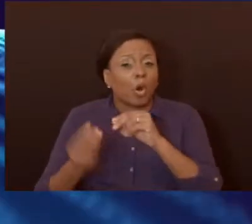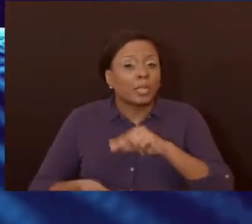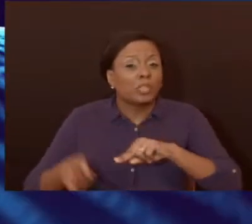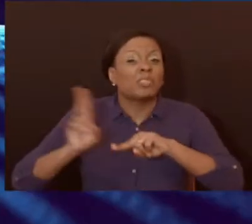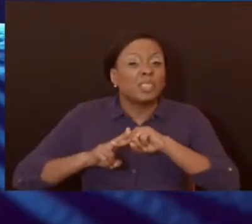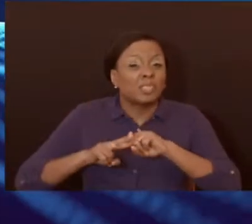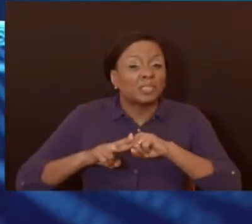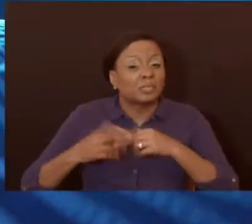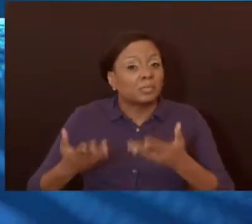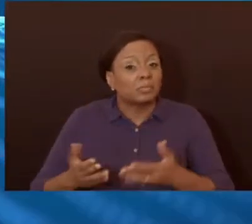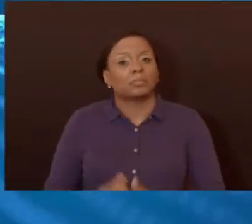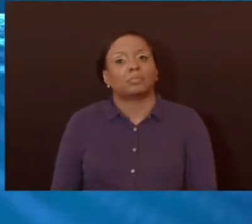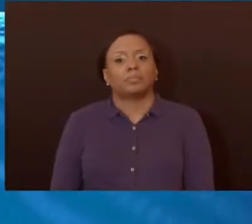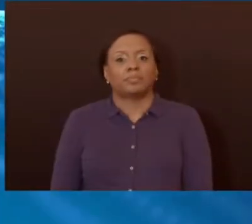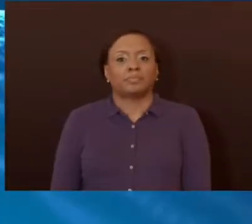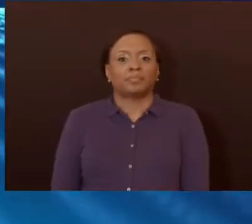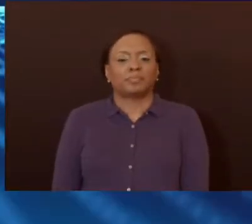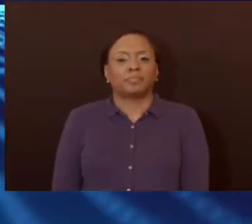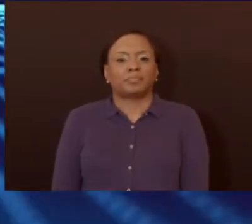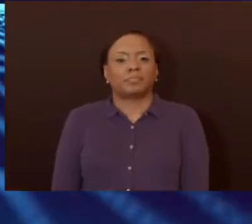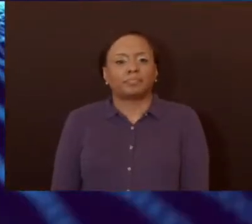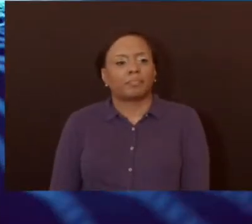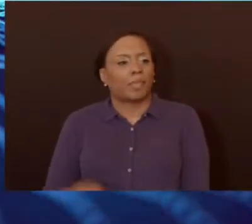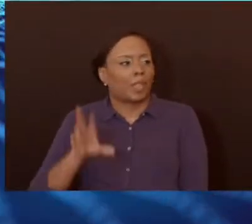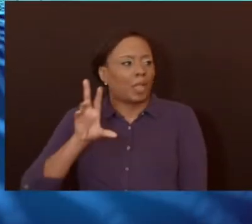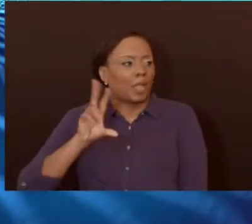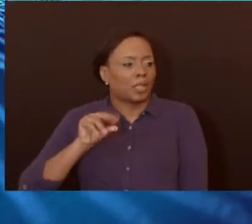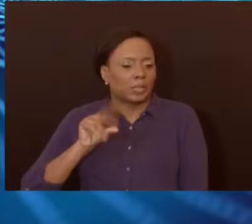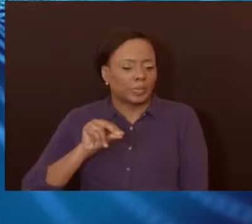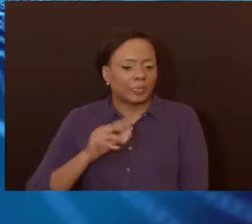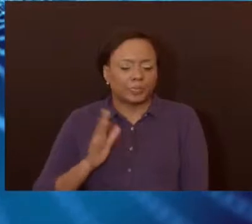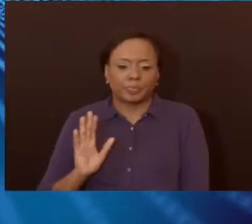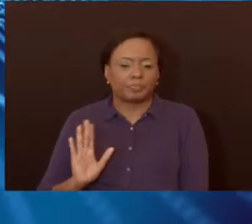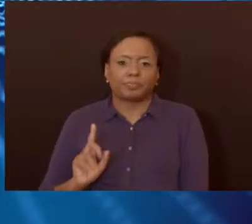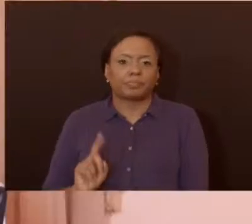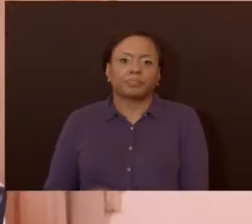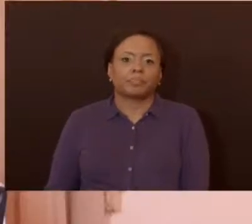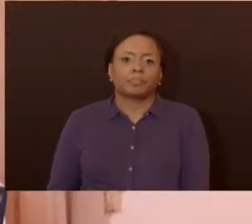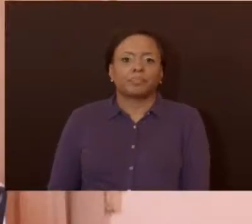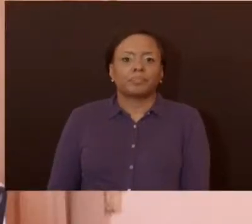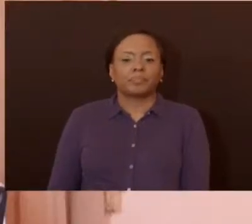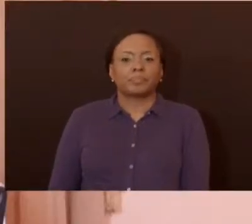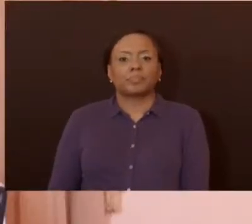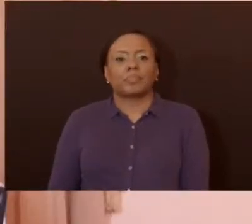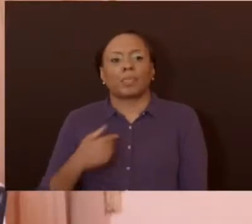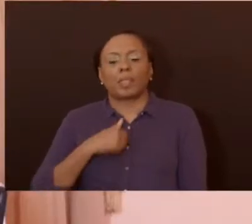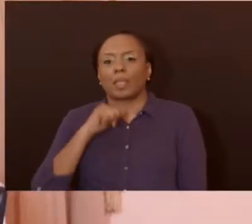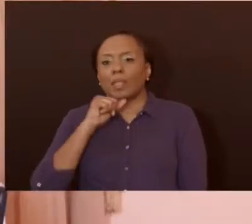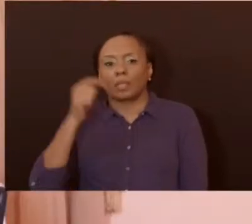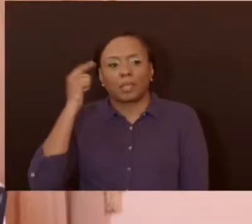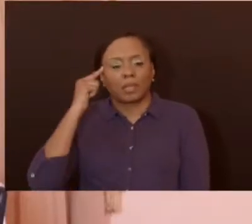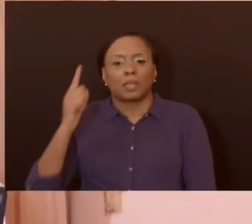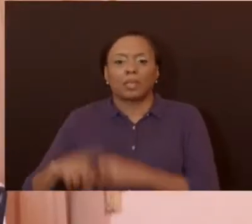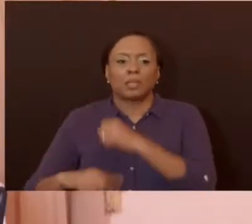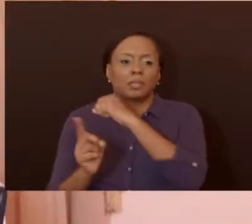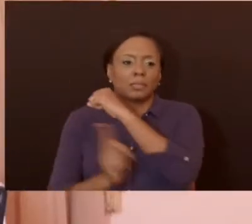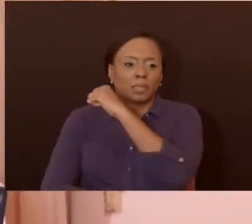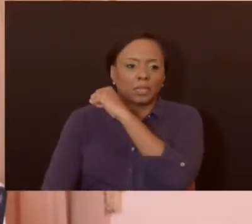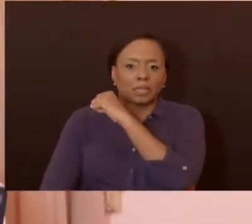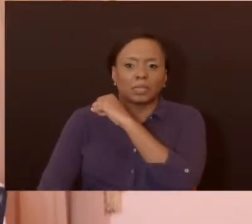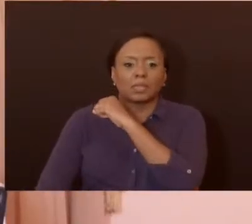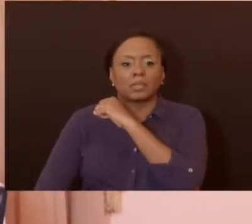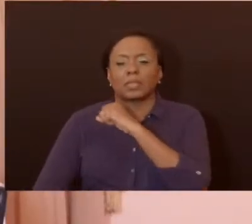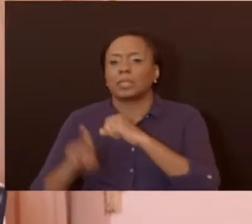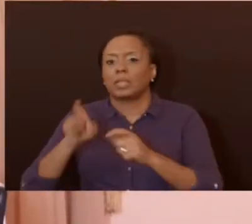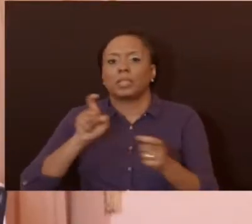facing going forward, sir? I don't think that the penalties require